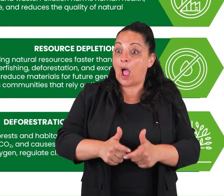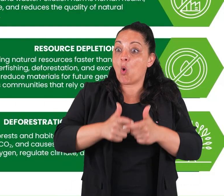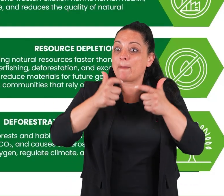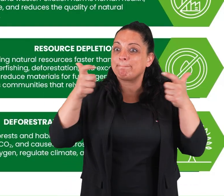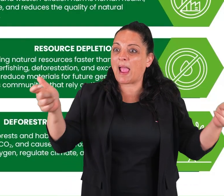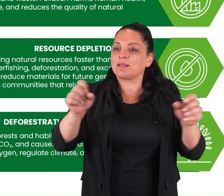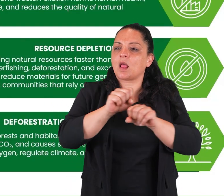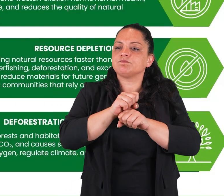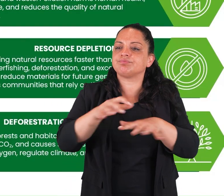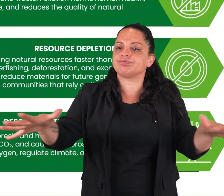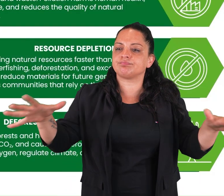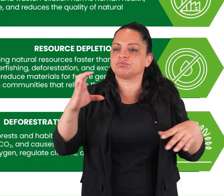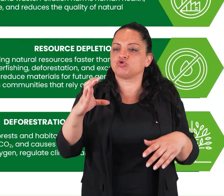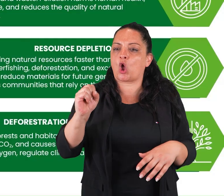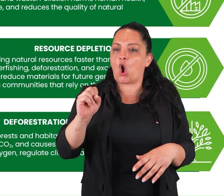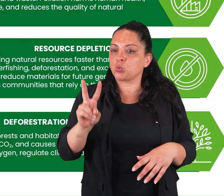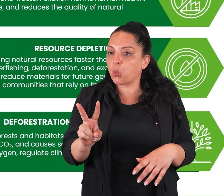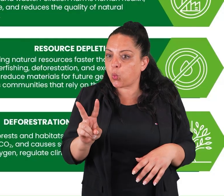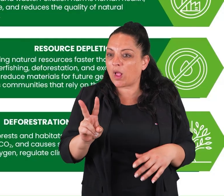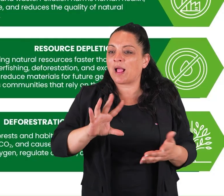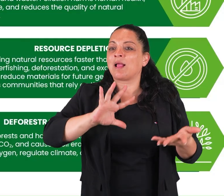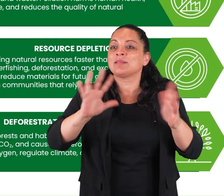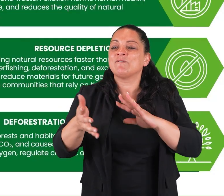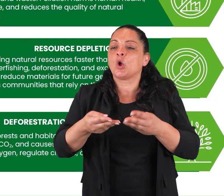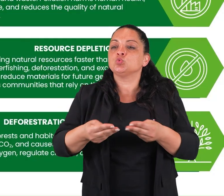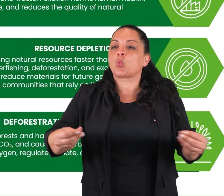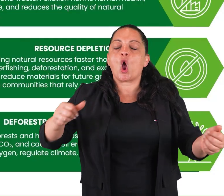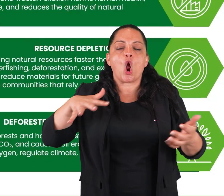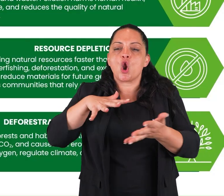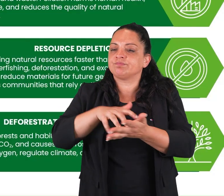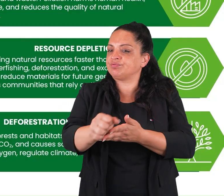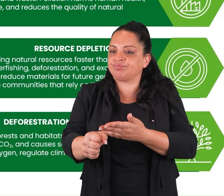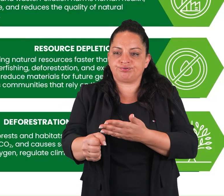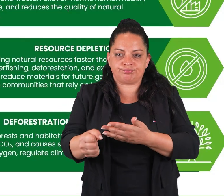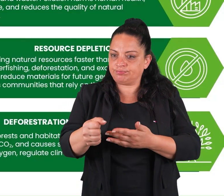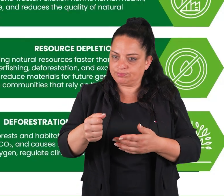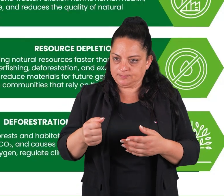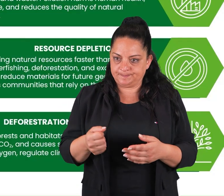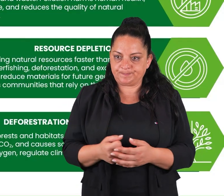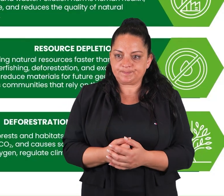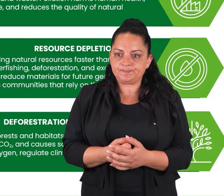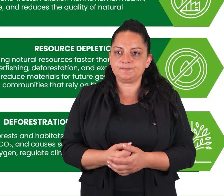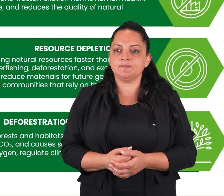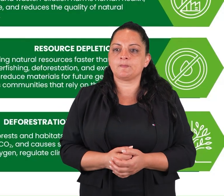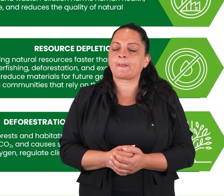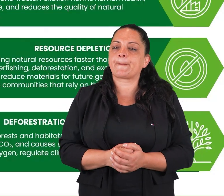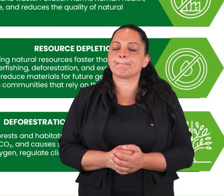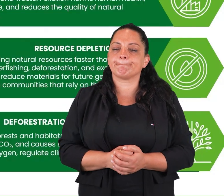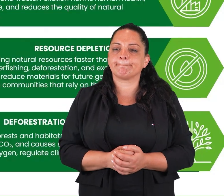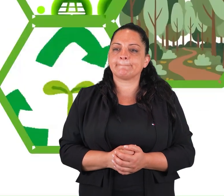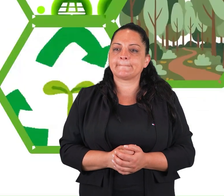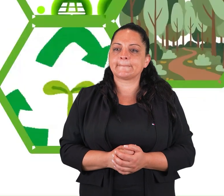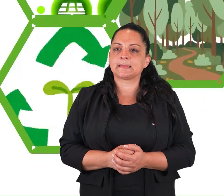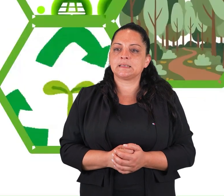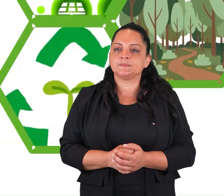wildlife homes and increase CO2 carbon emissions and cause soil erosions.